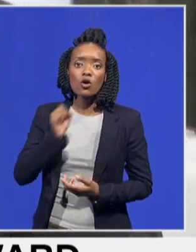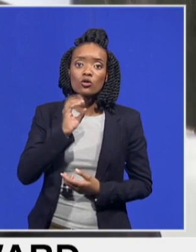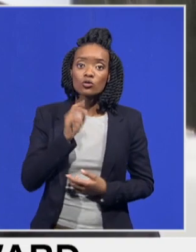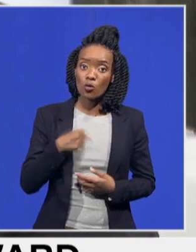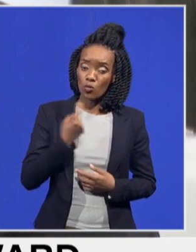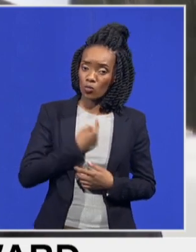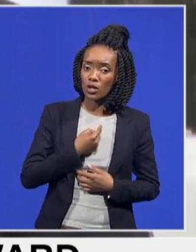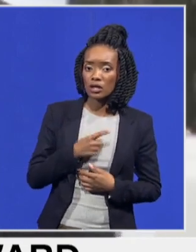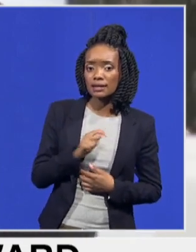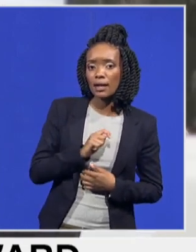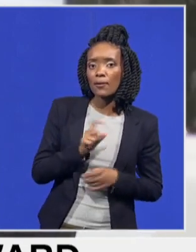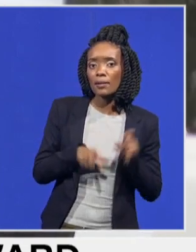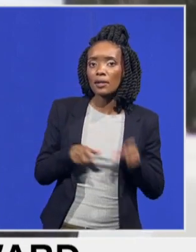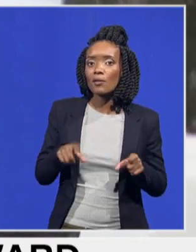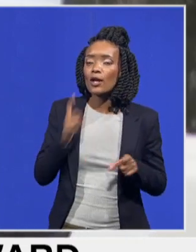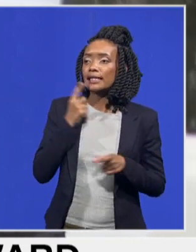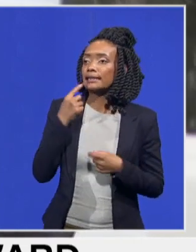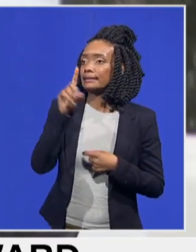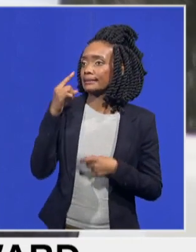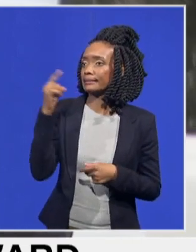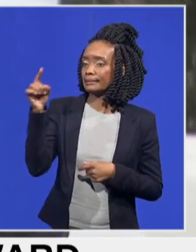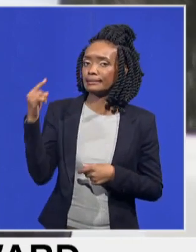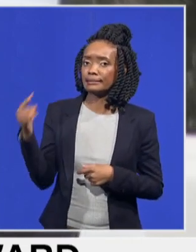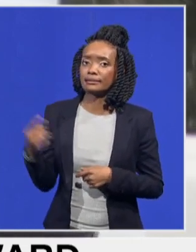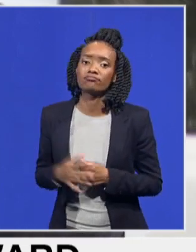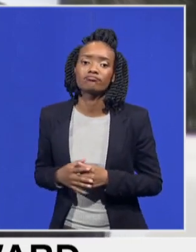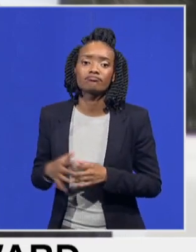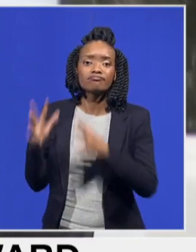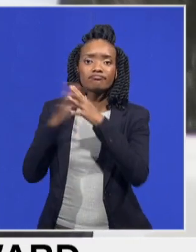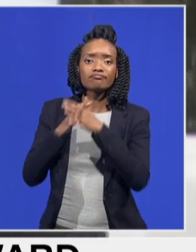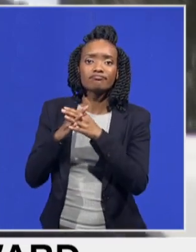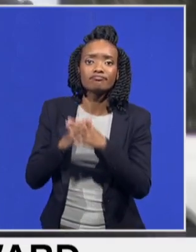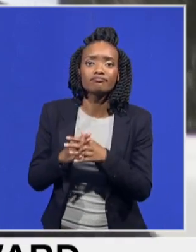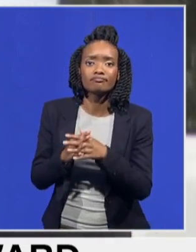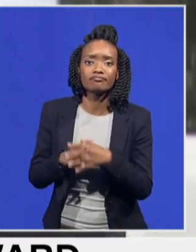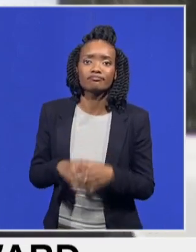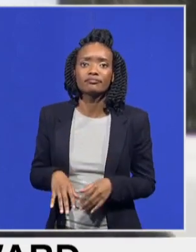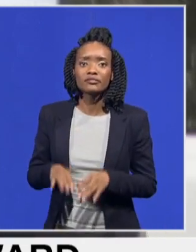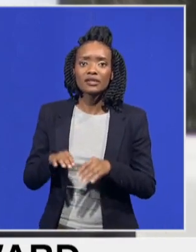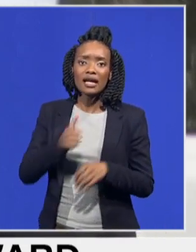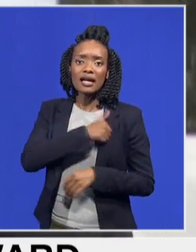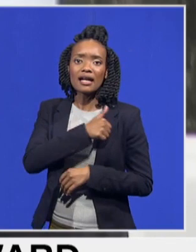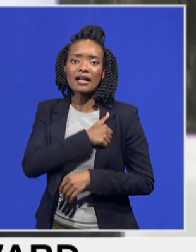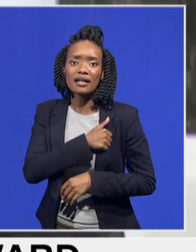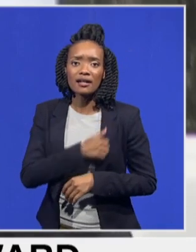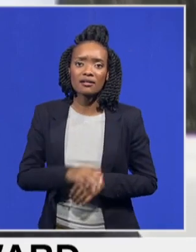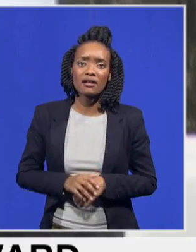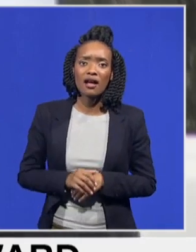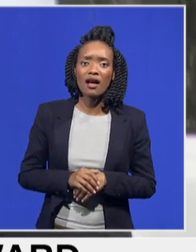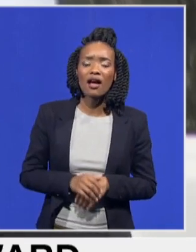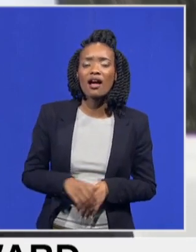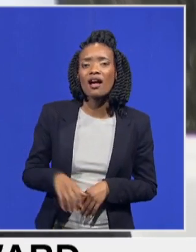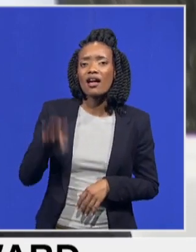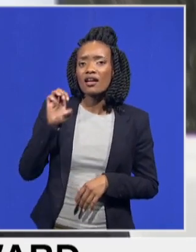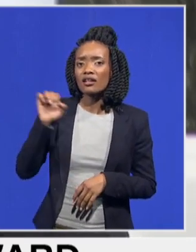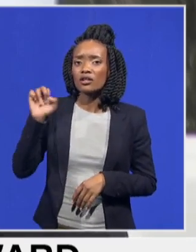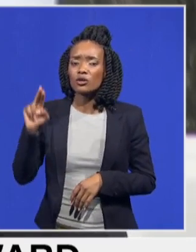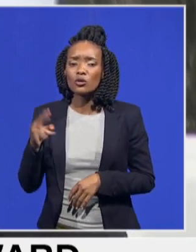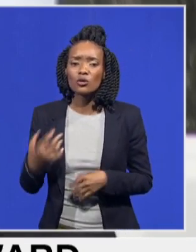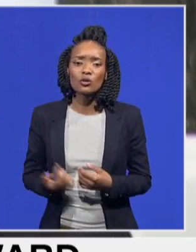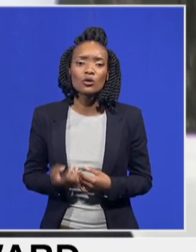go. Even United States, Canada, EU, UK, free. Australia,